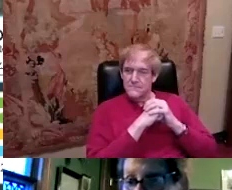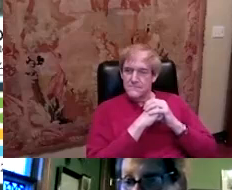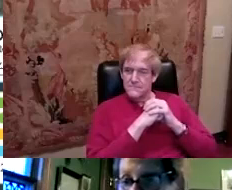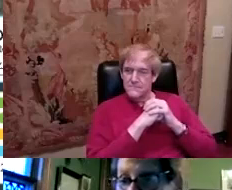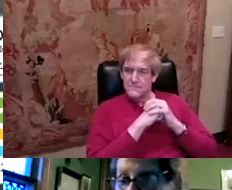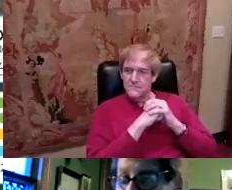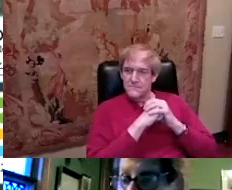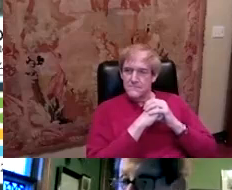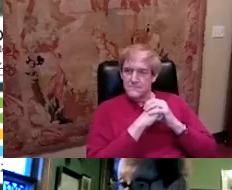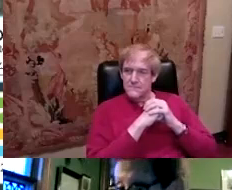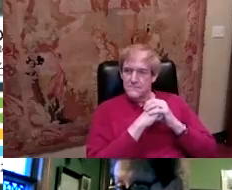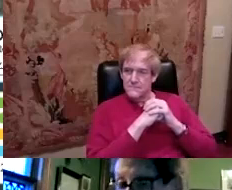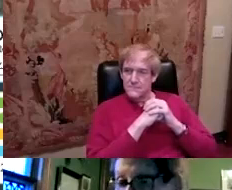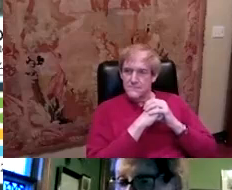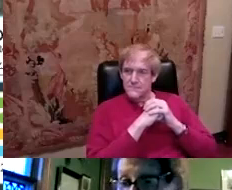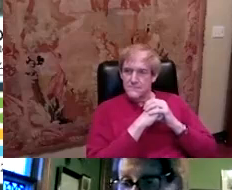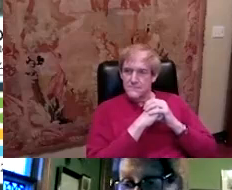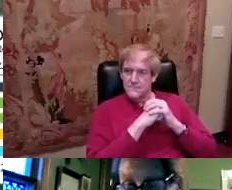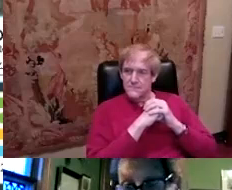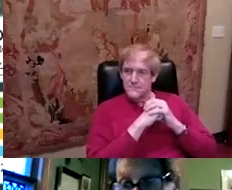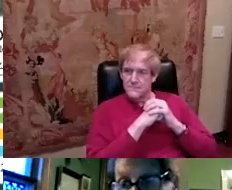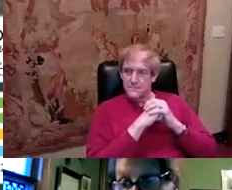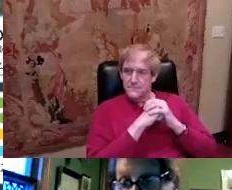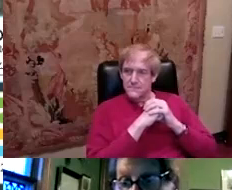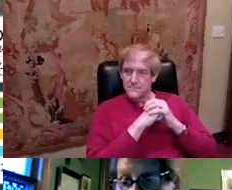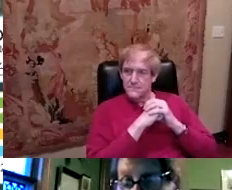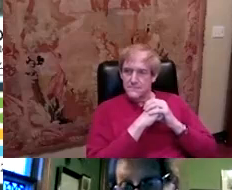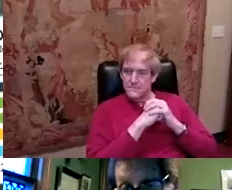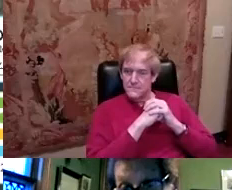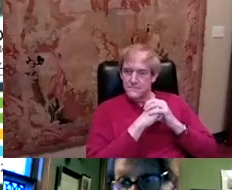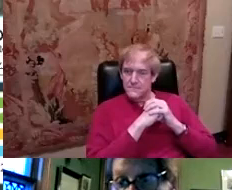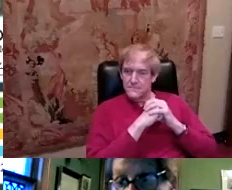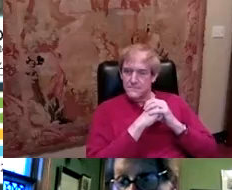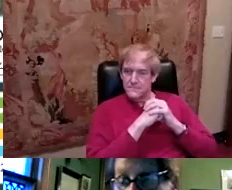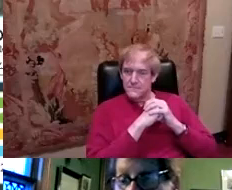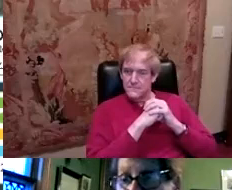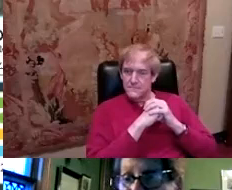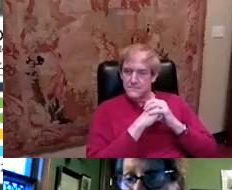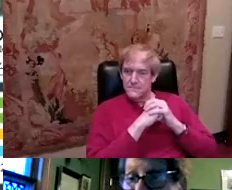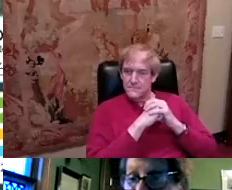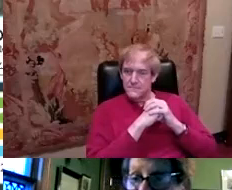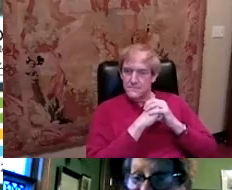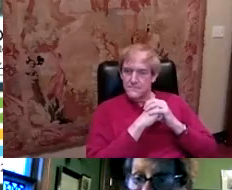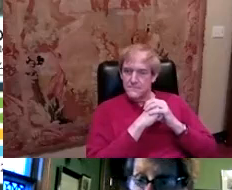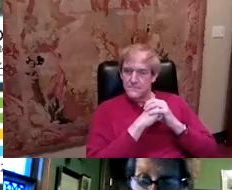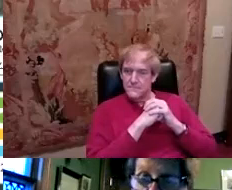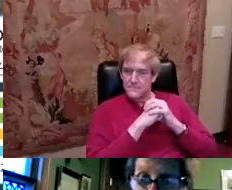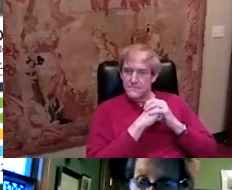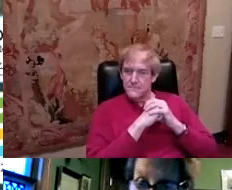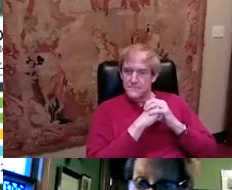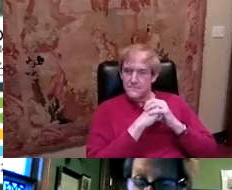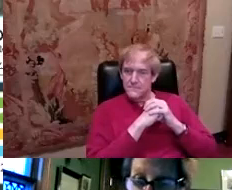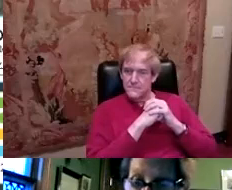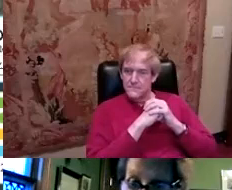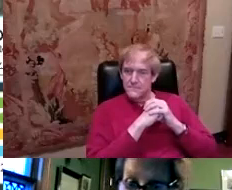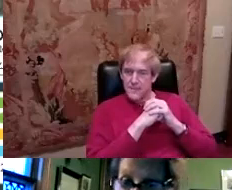cars lined up. We want the right turn lane to be able to make a right turn and go right through. And the other few cars that